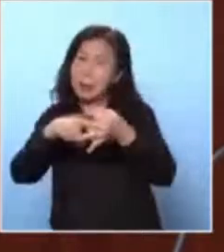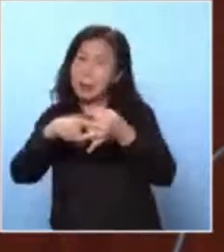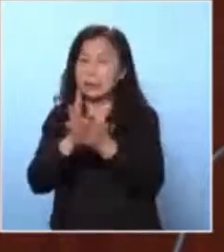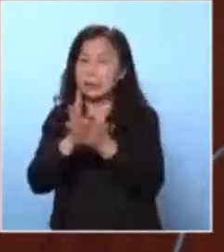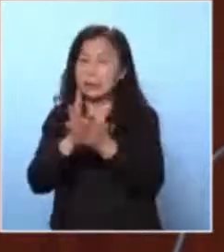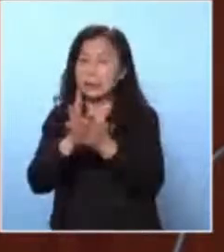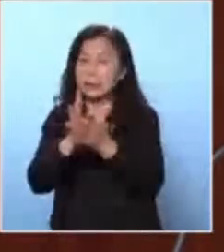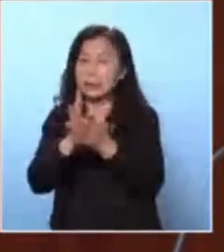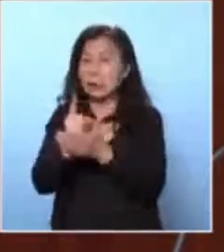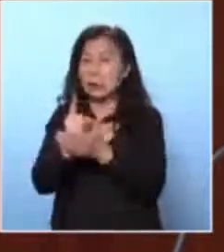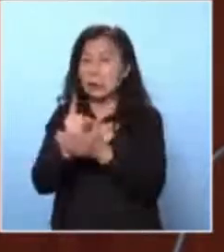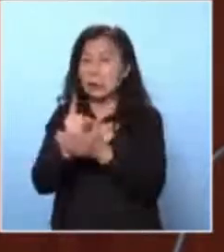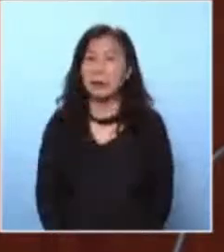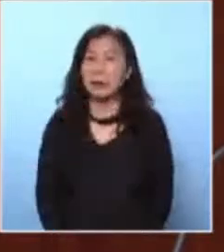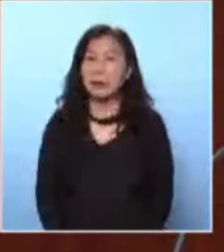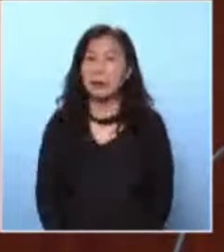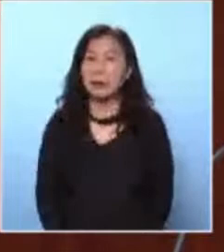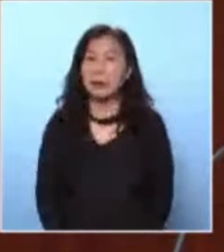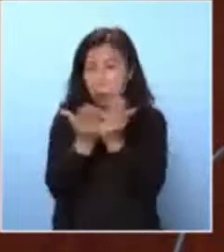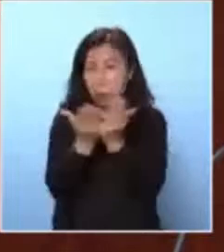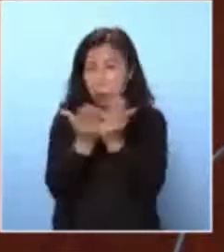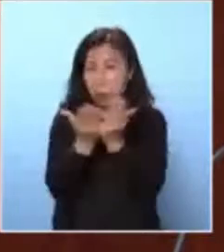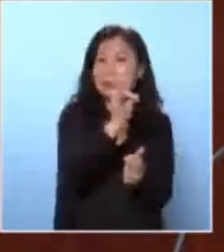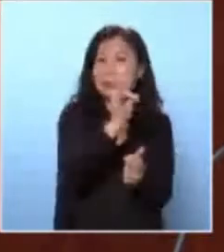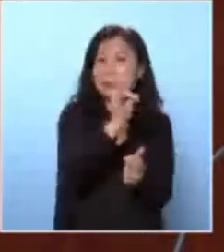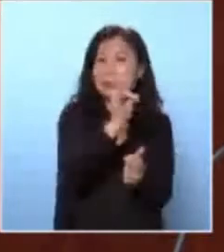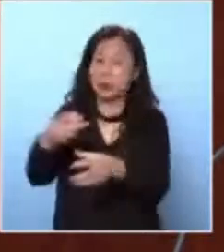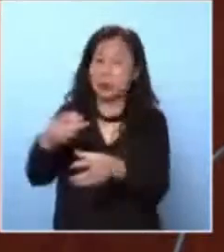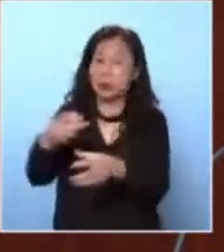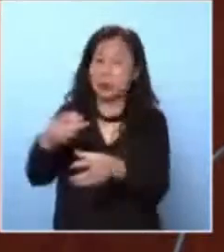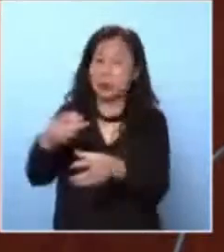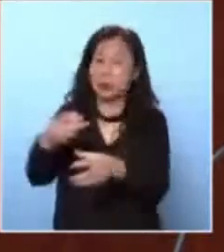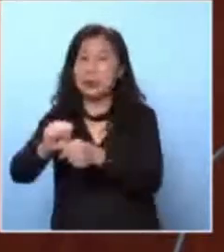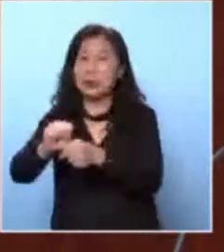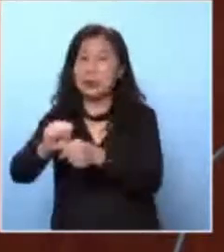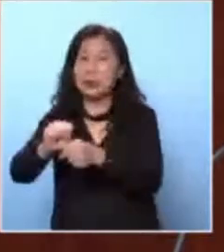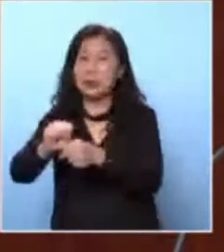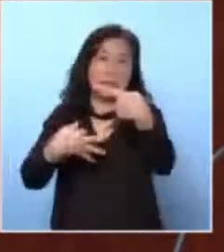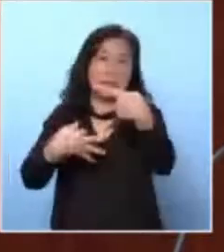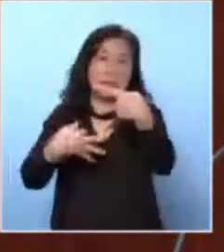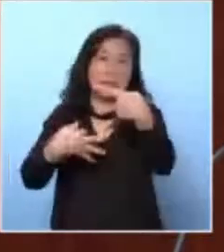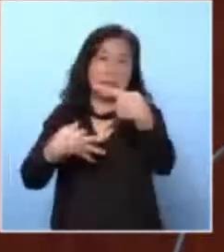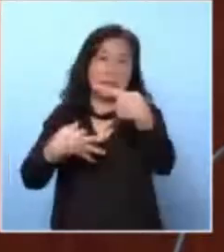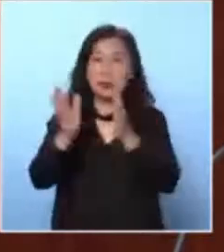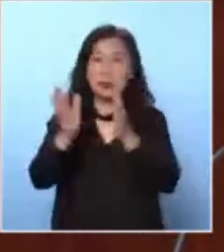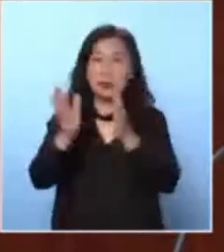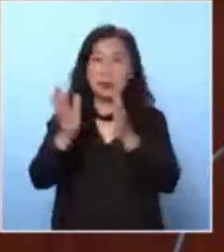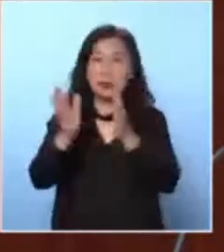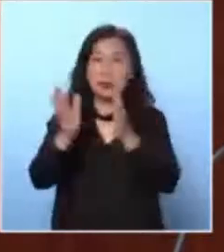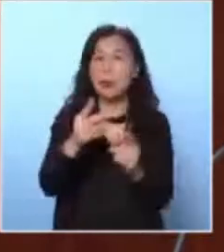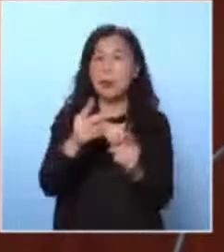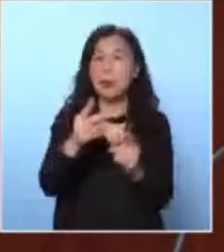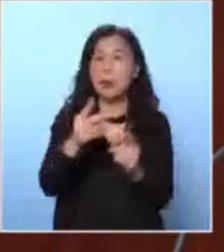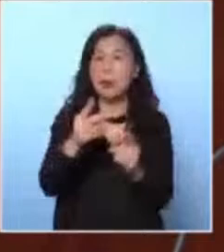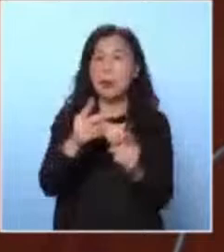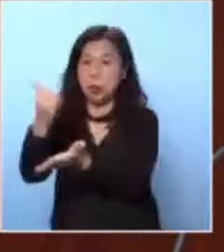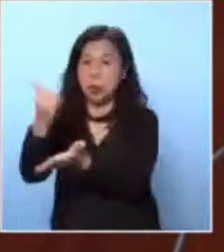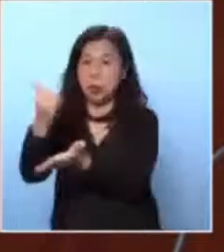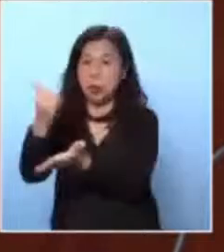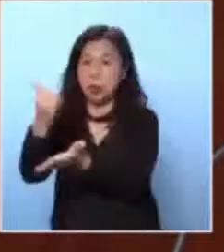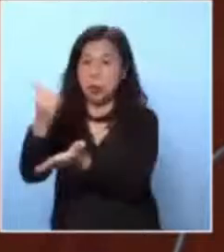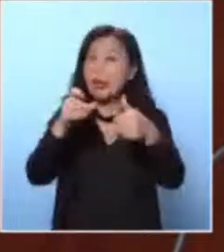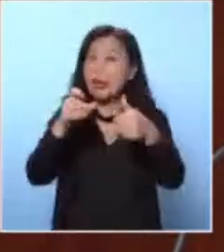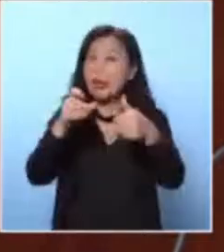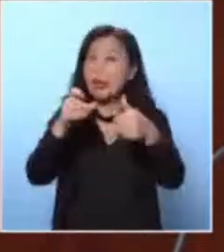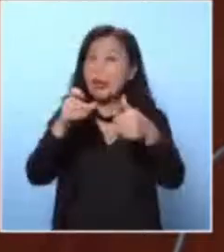from 300 to 400 places per academic year. This will help attract more outstanding talents to study